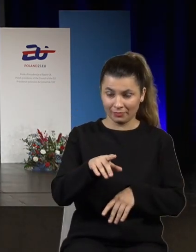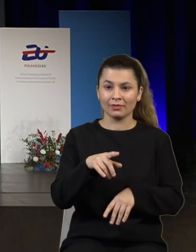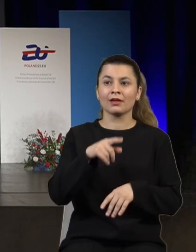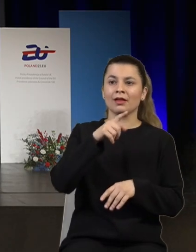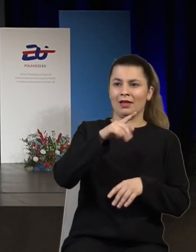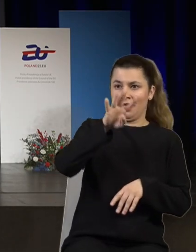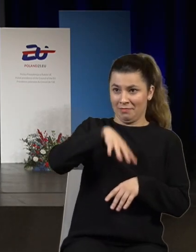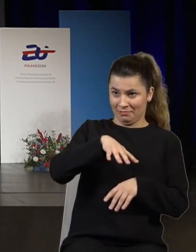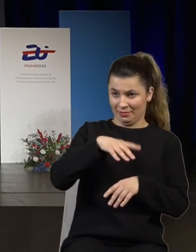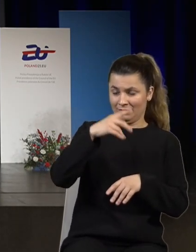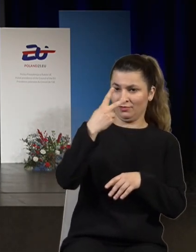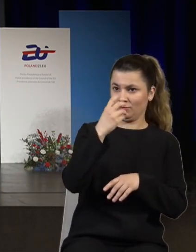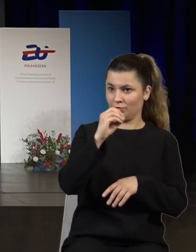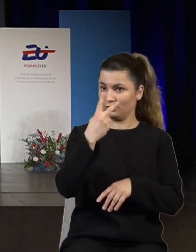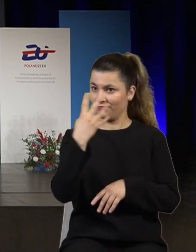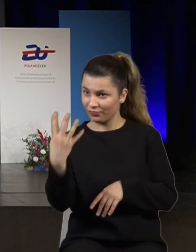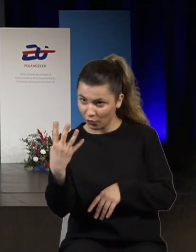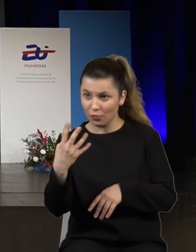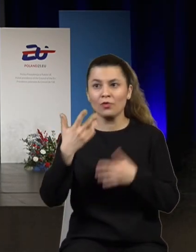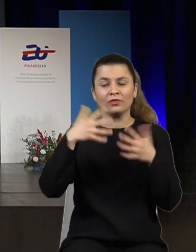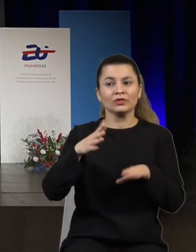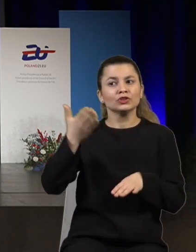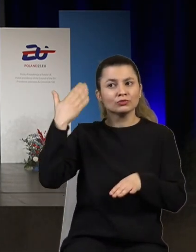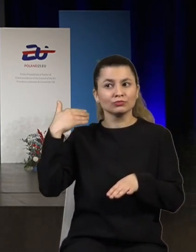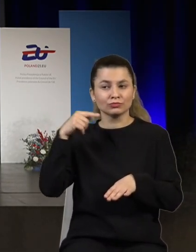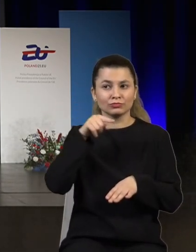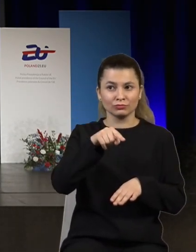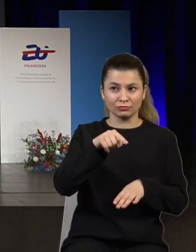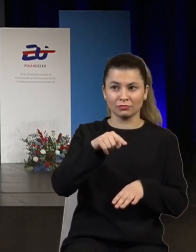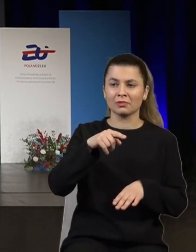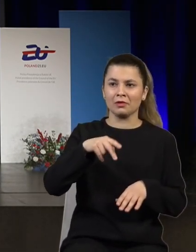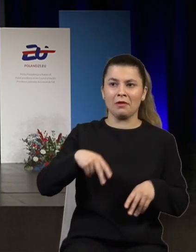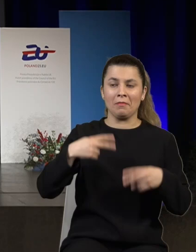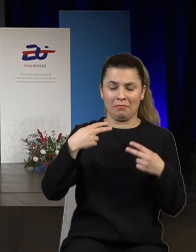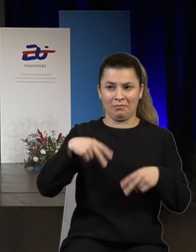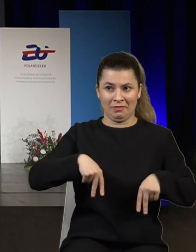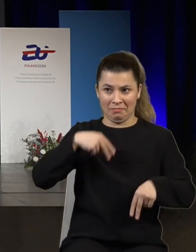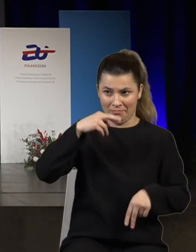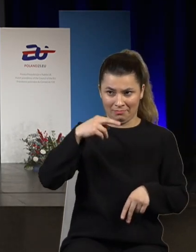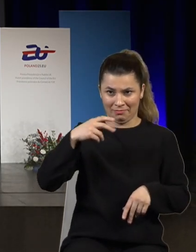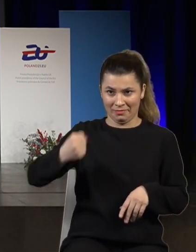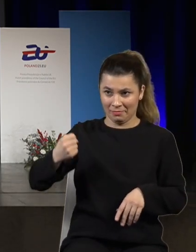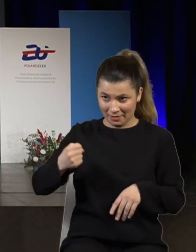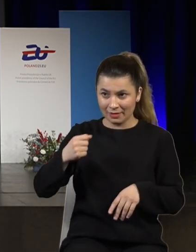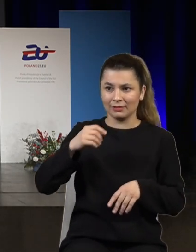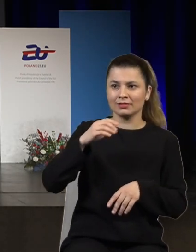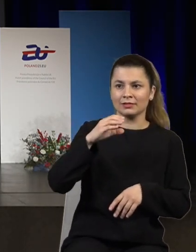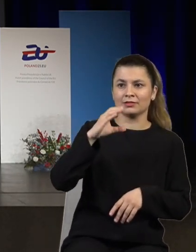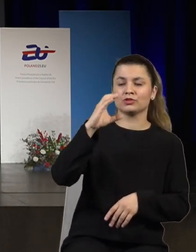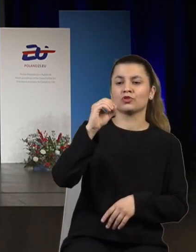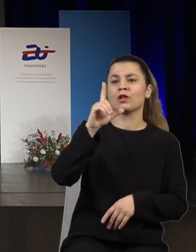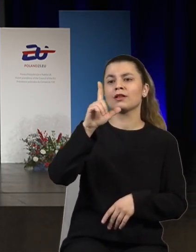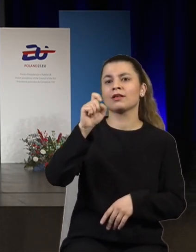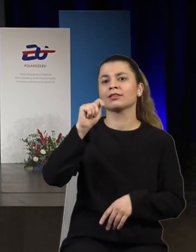Prime Minister, published on the future of the EU single market. And what